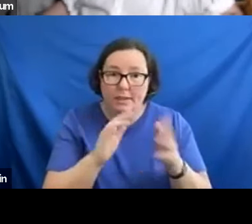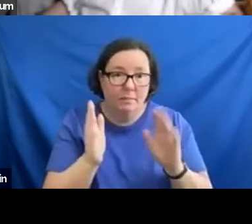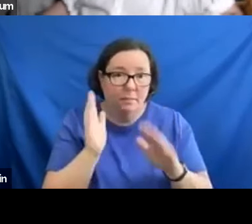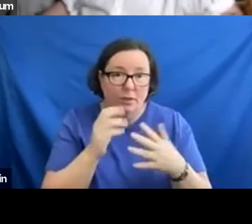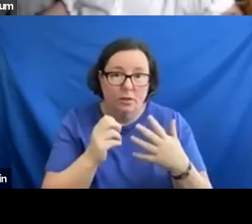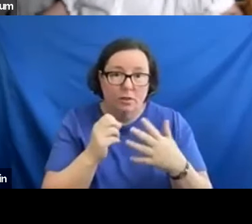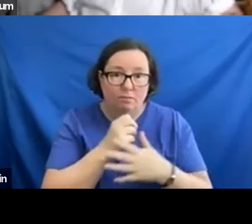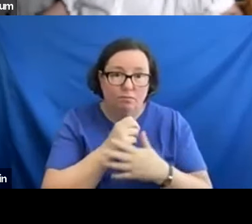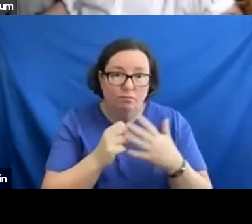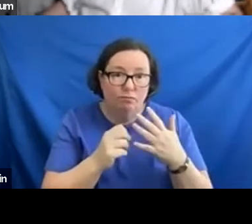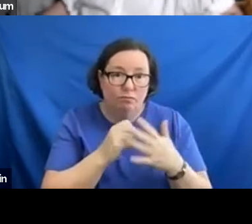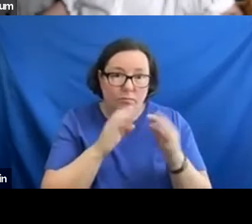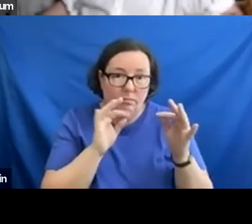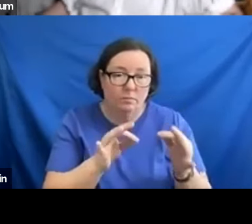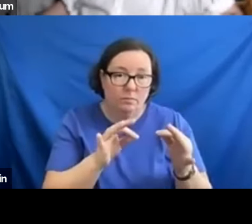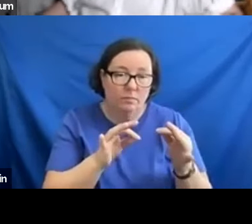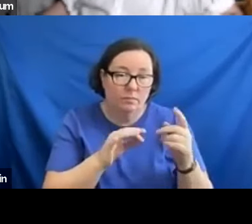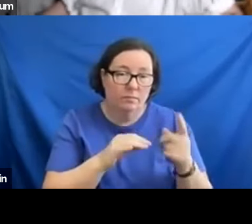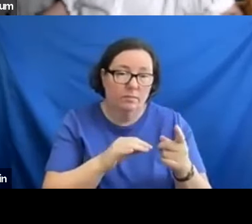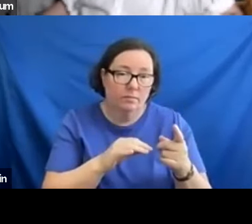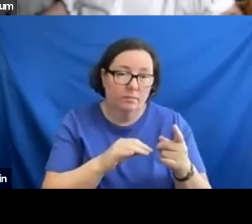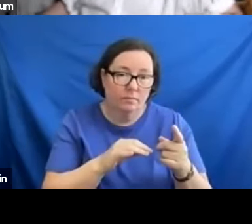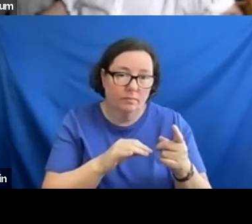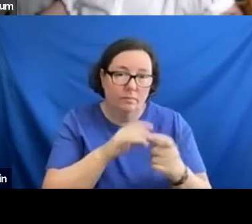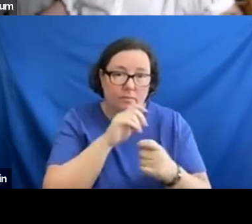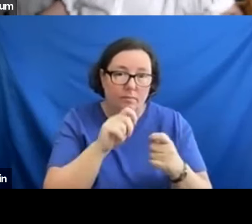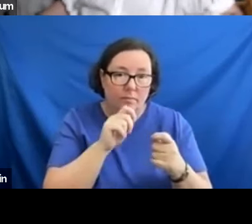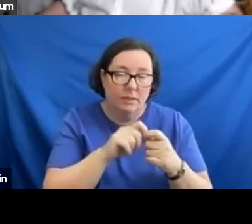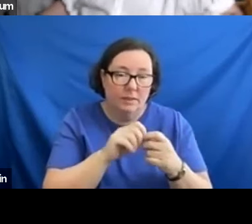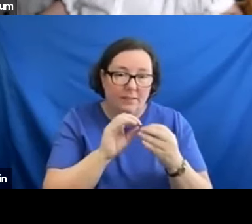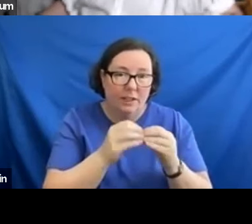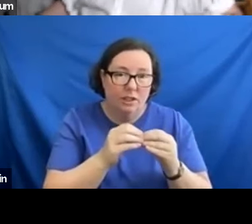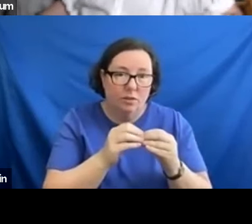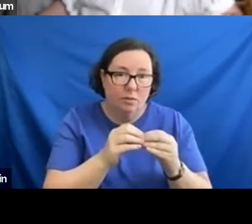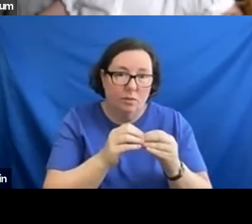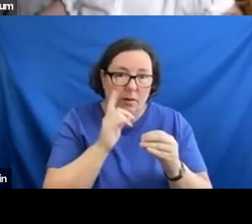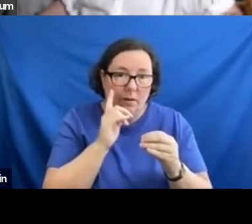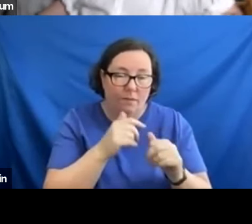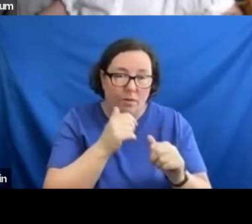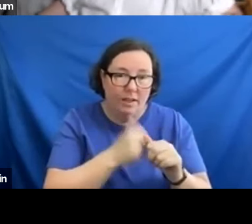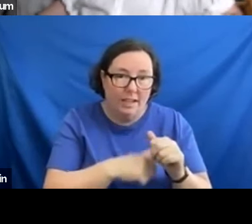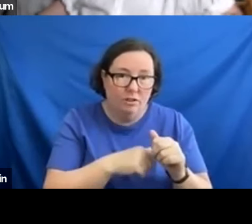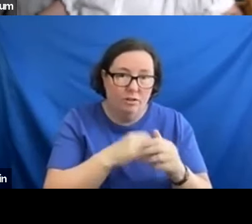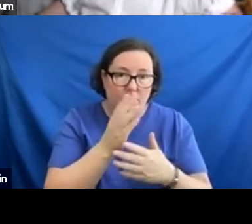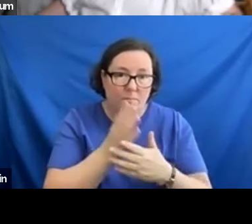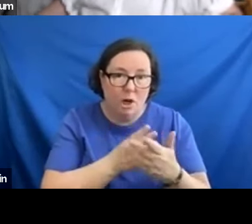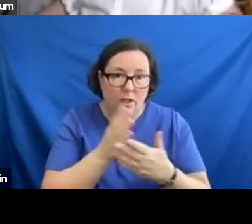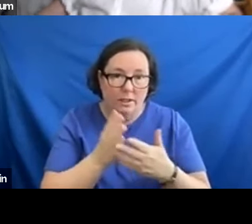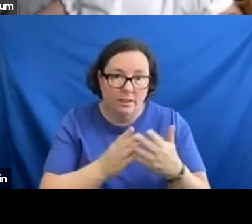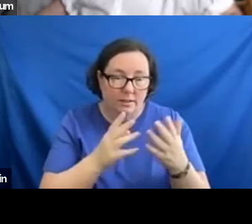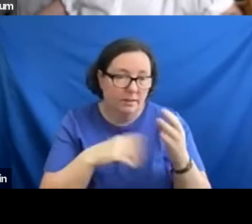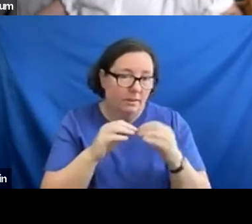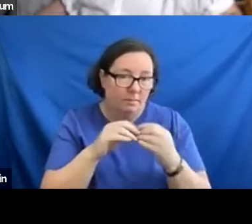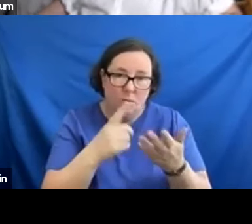past to determine a specific score for each of those parts. More